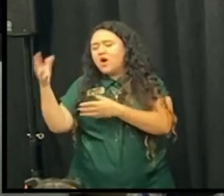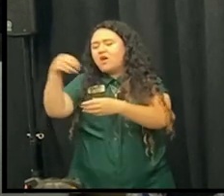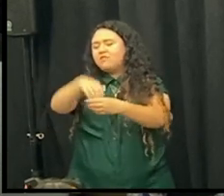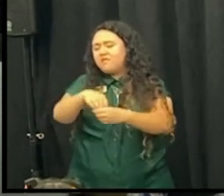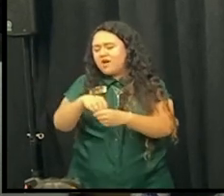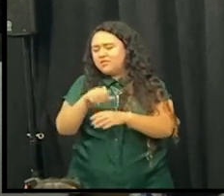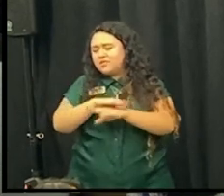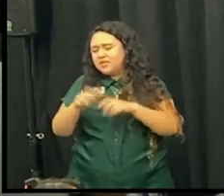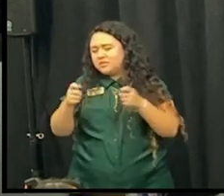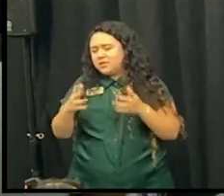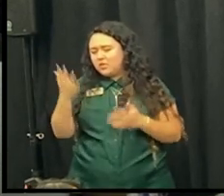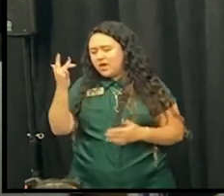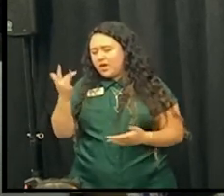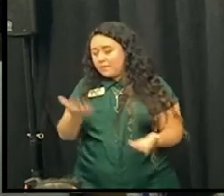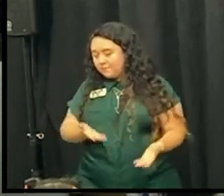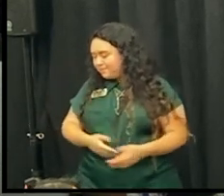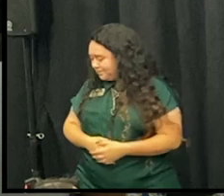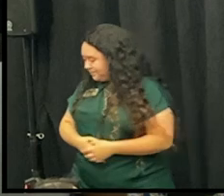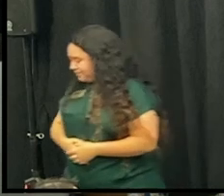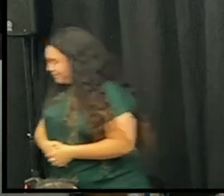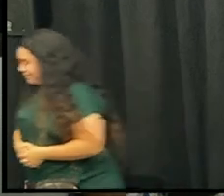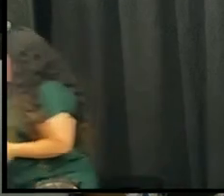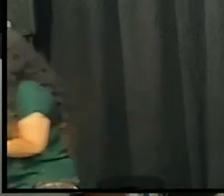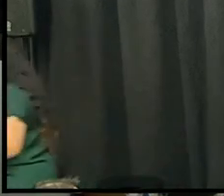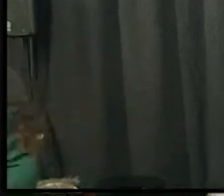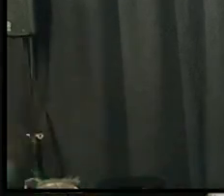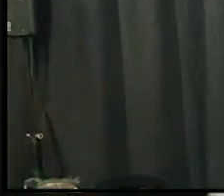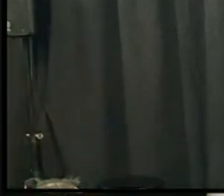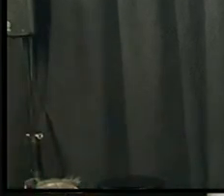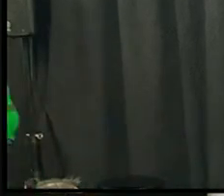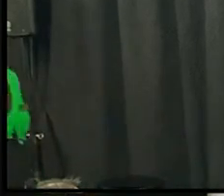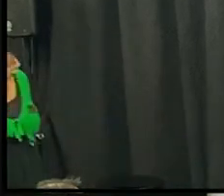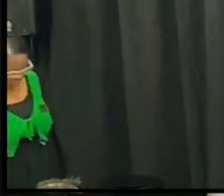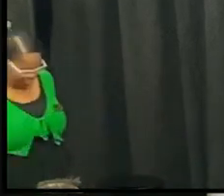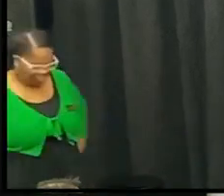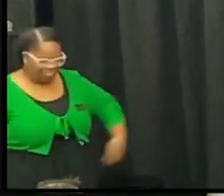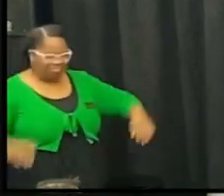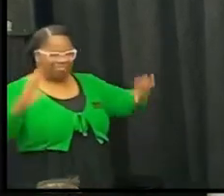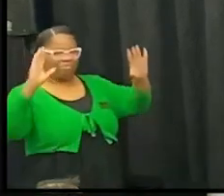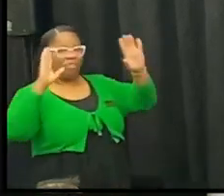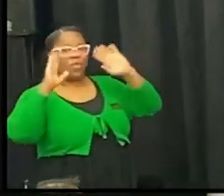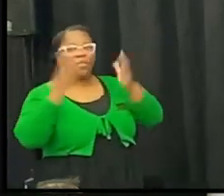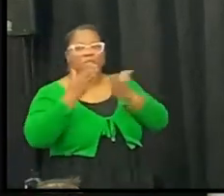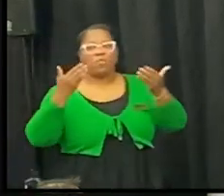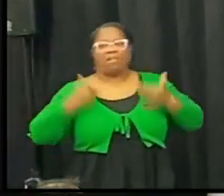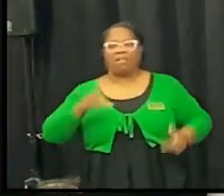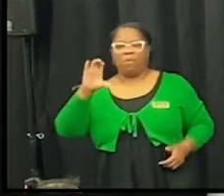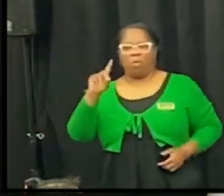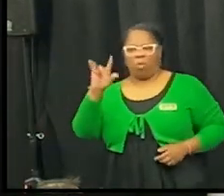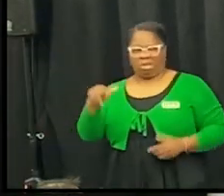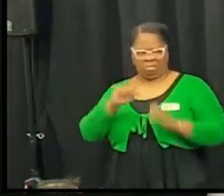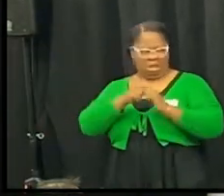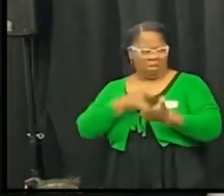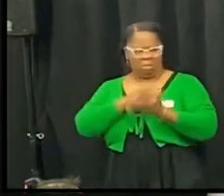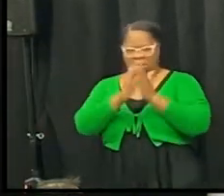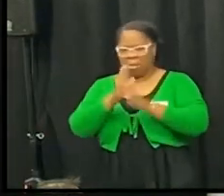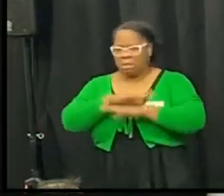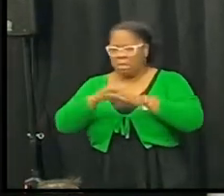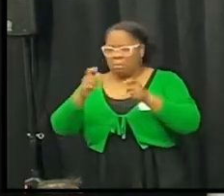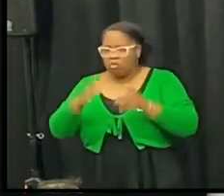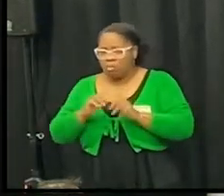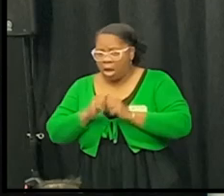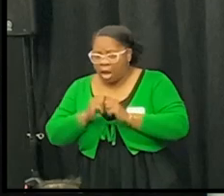stage manager? Hello, everybody. I'm Cody. What brought me to being a stage manager? I had a